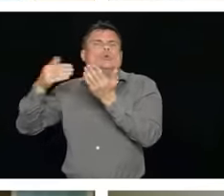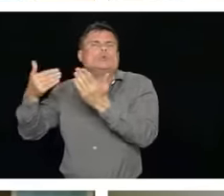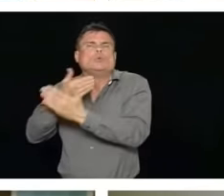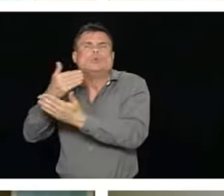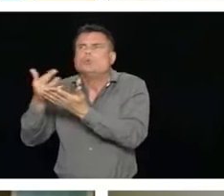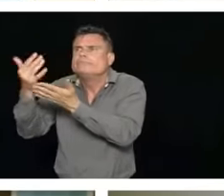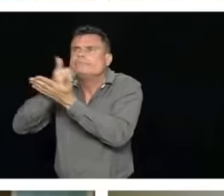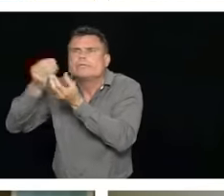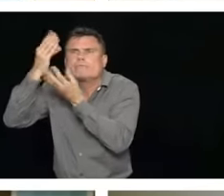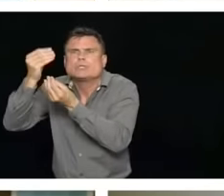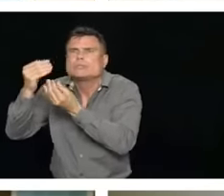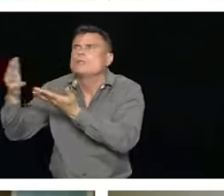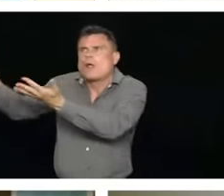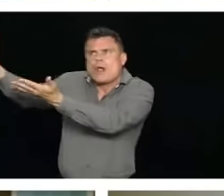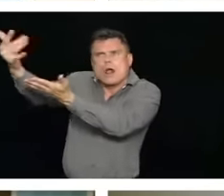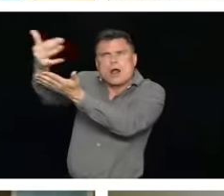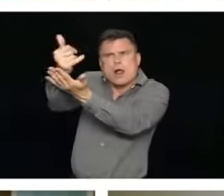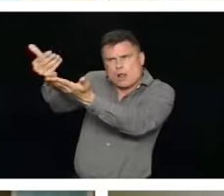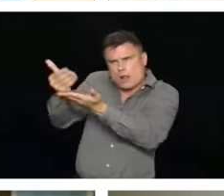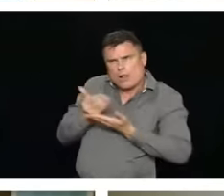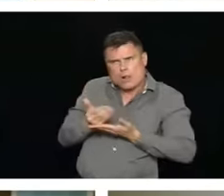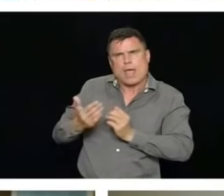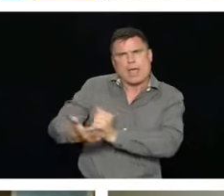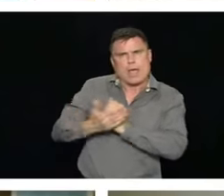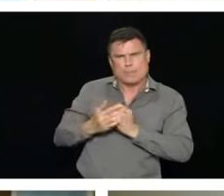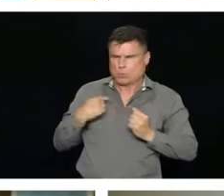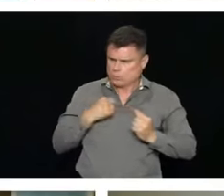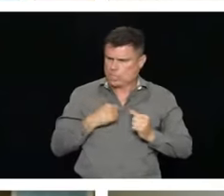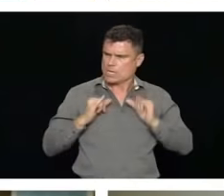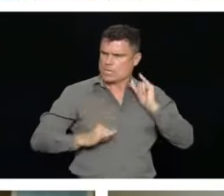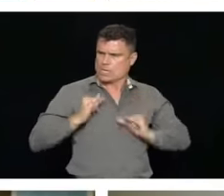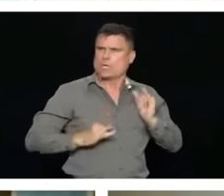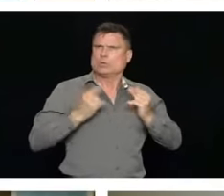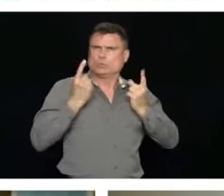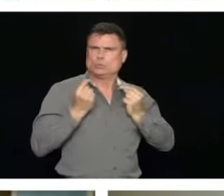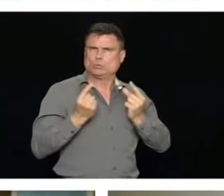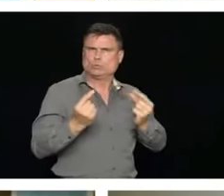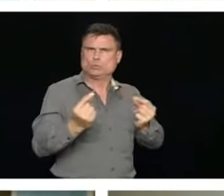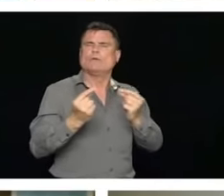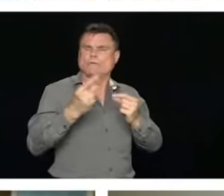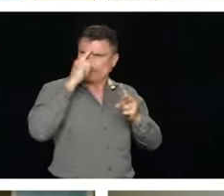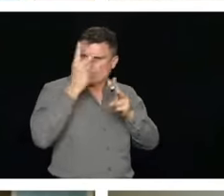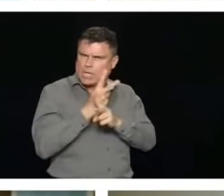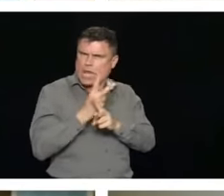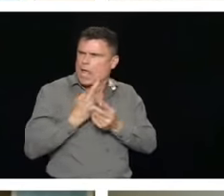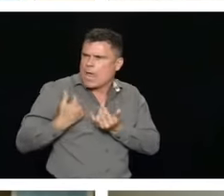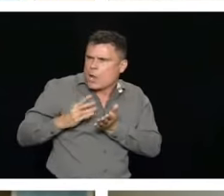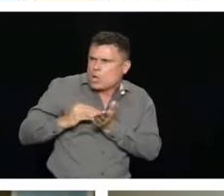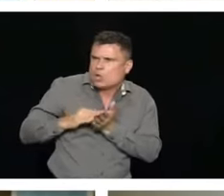virus. We've learned a lot. We've learned, fortunately, that it impacts